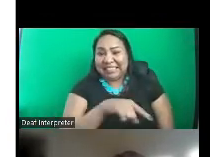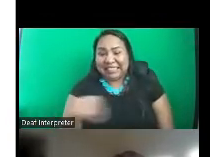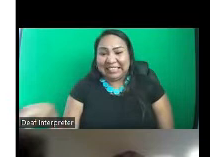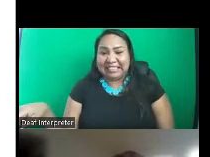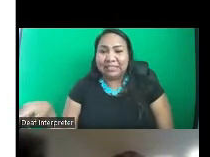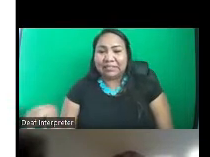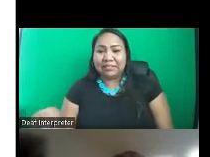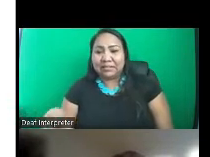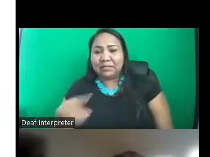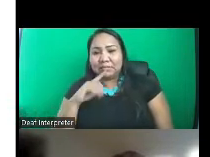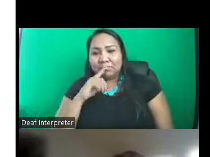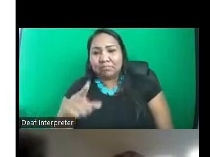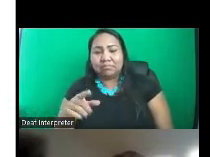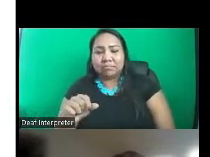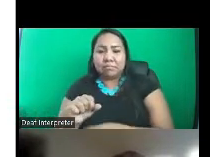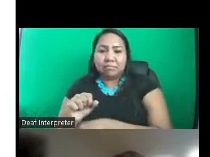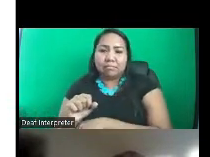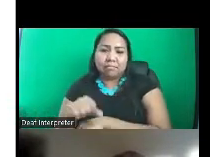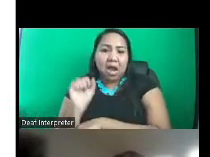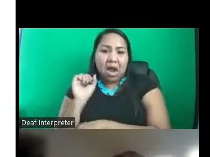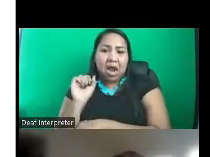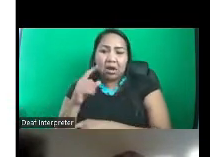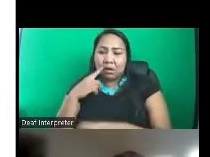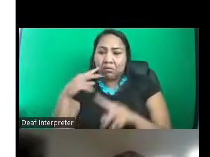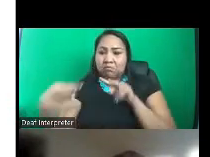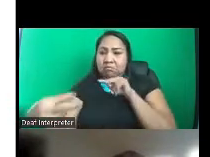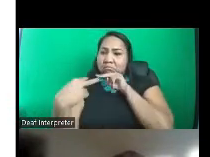away by seeing an Alaska Native nurse,